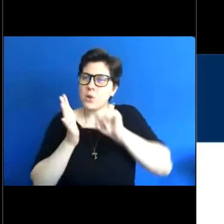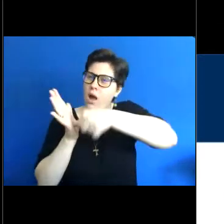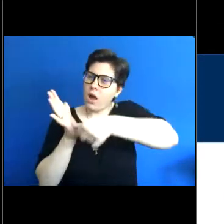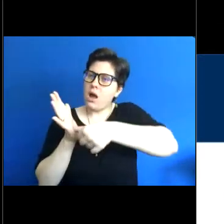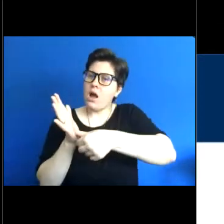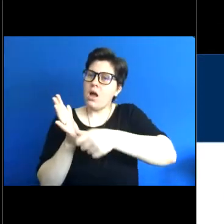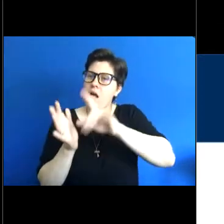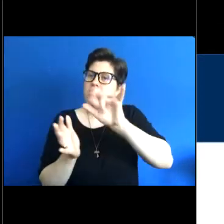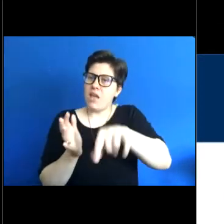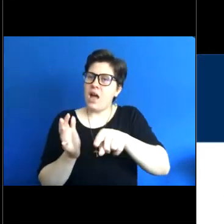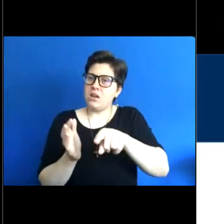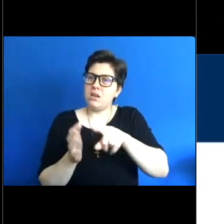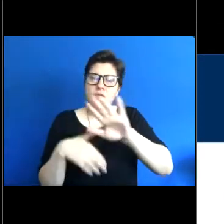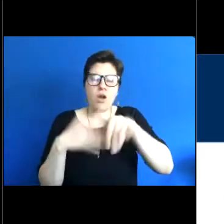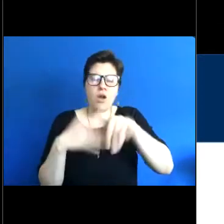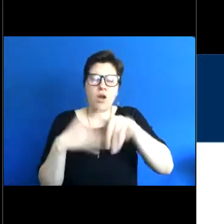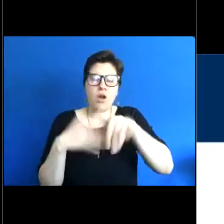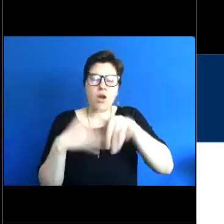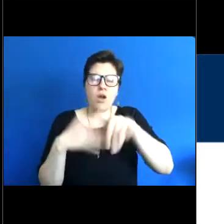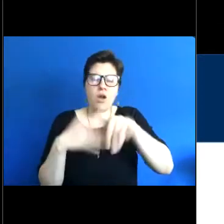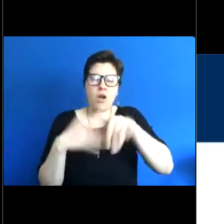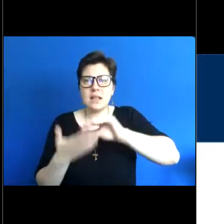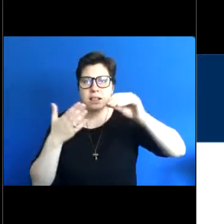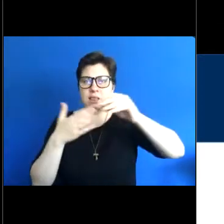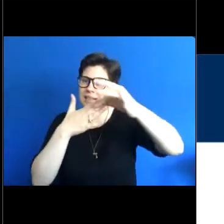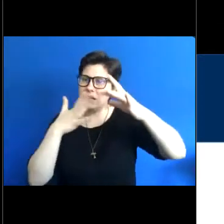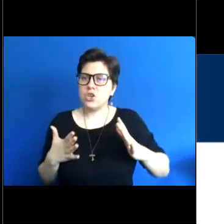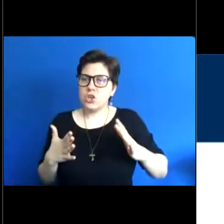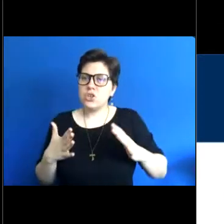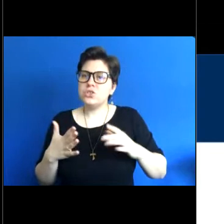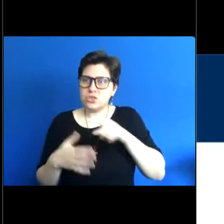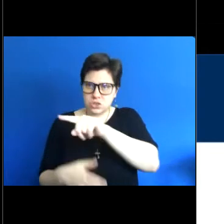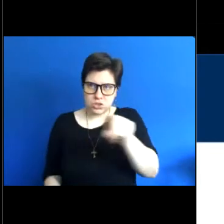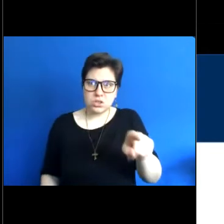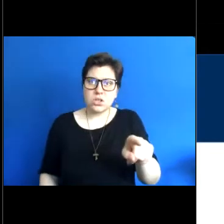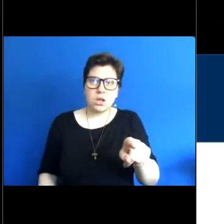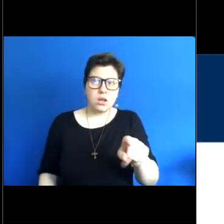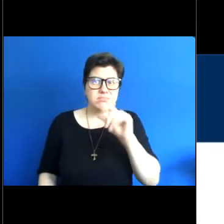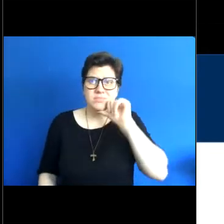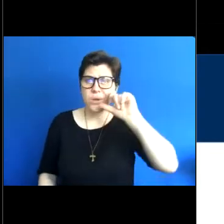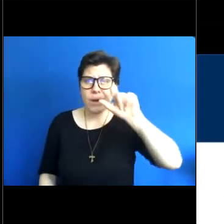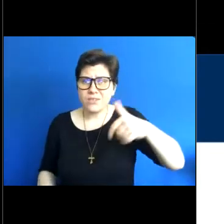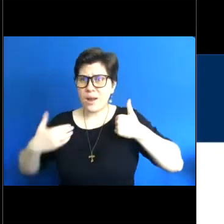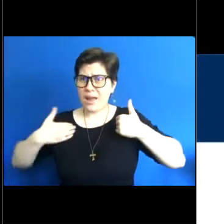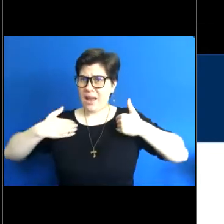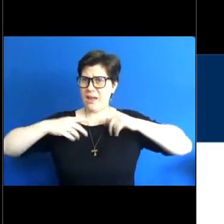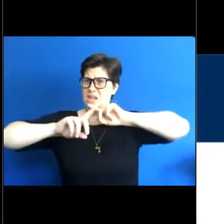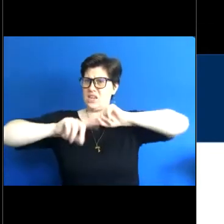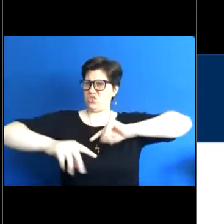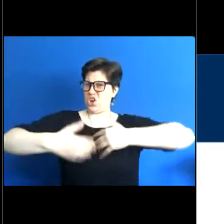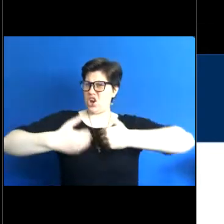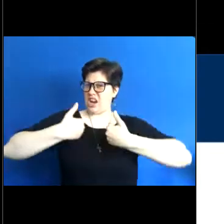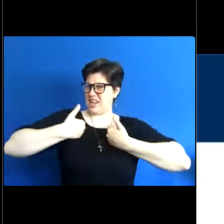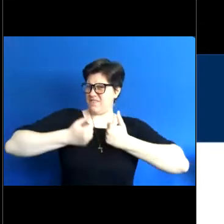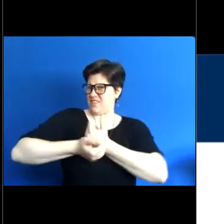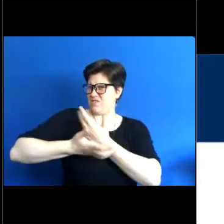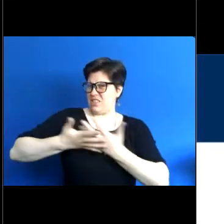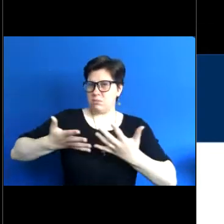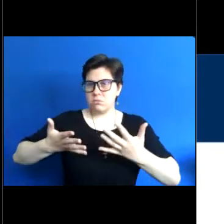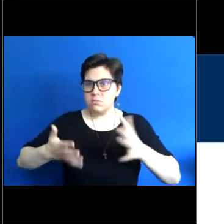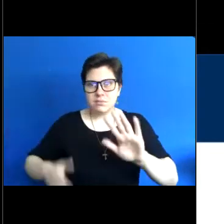our catechists and our leaders listening. We don't necessarily need to have all of the answers. We are called to